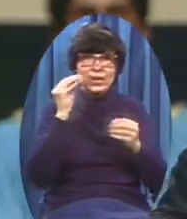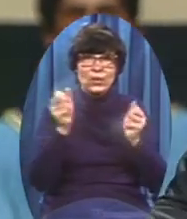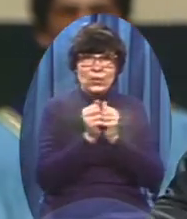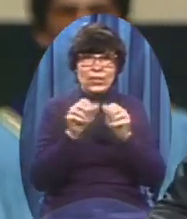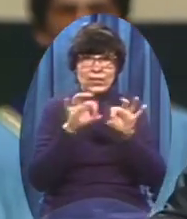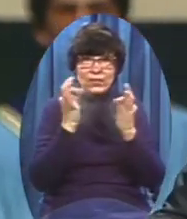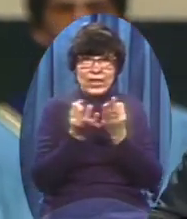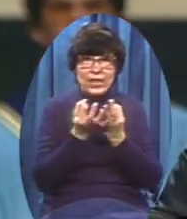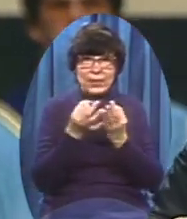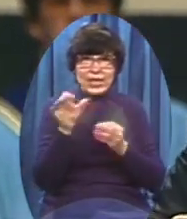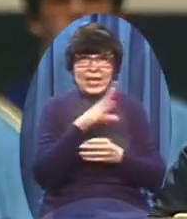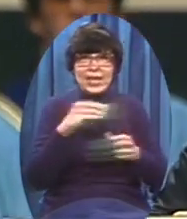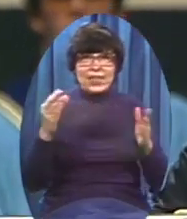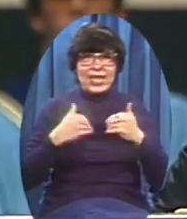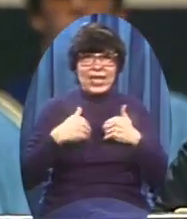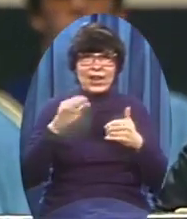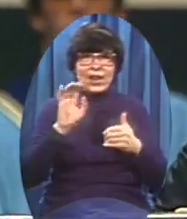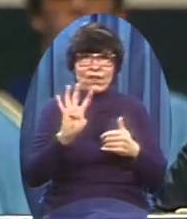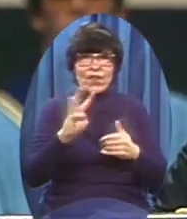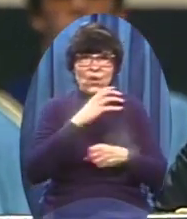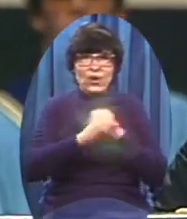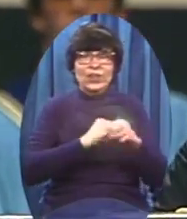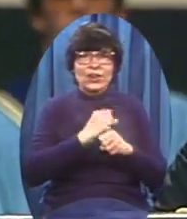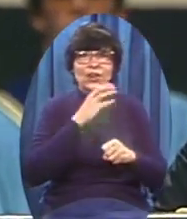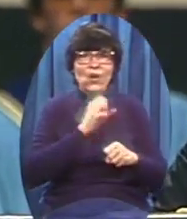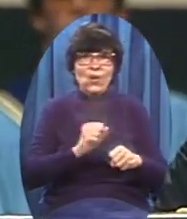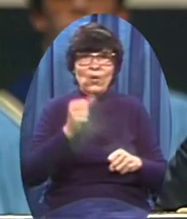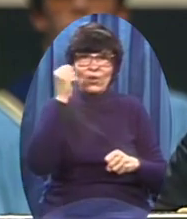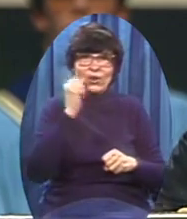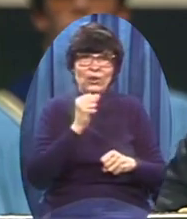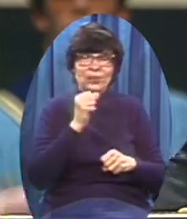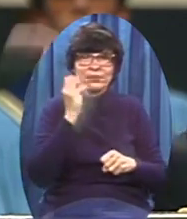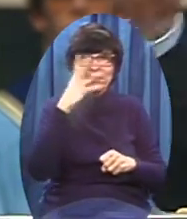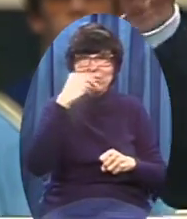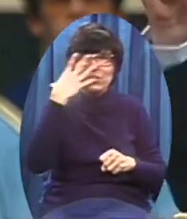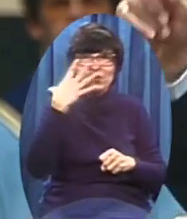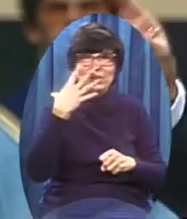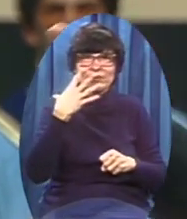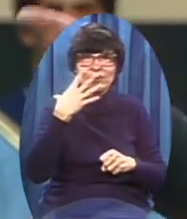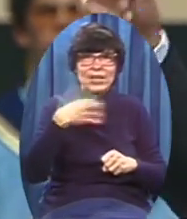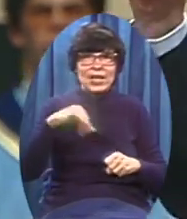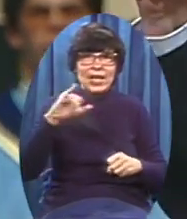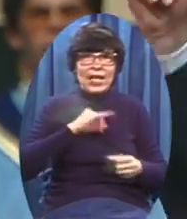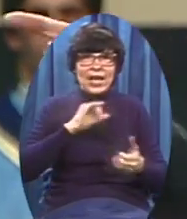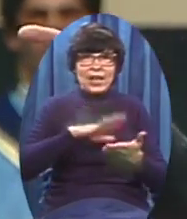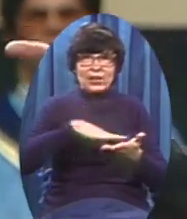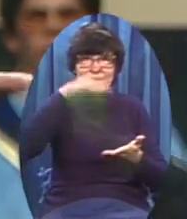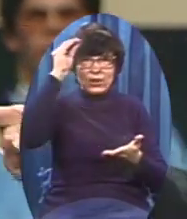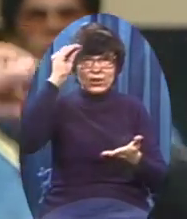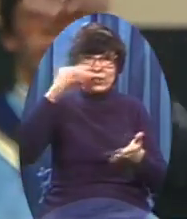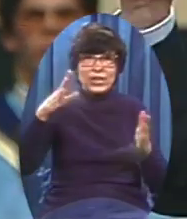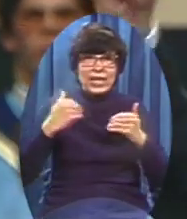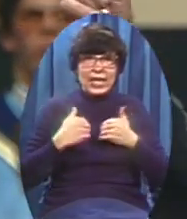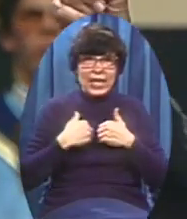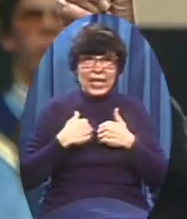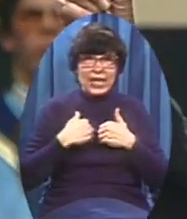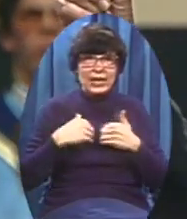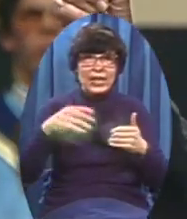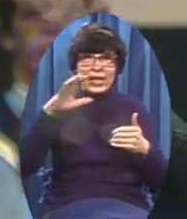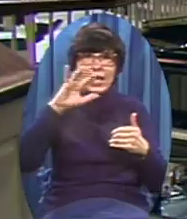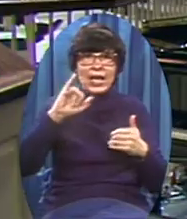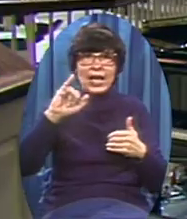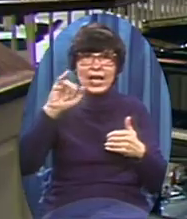that they had the cutest little 4-year-old girl I've ever met in all of my life. I learned later that she had the IQ of an